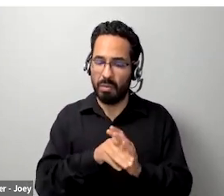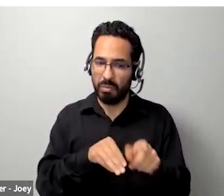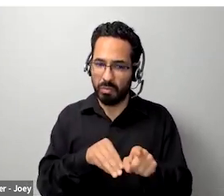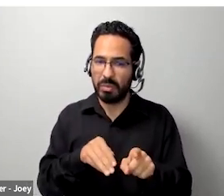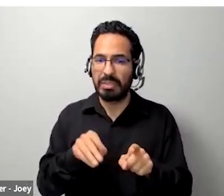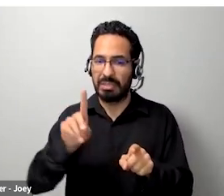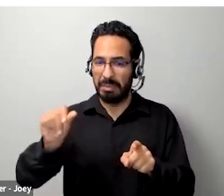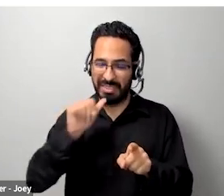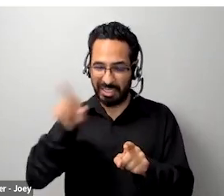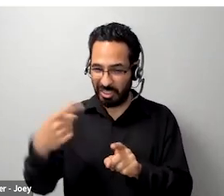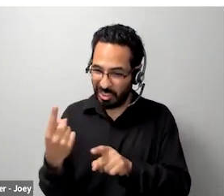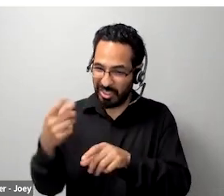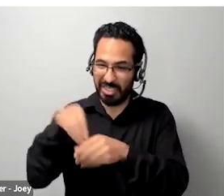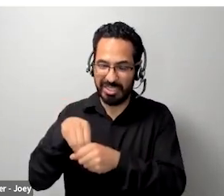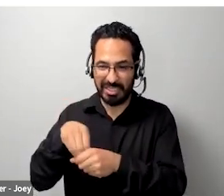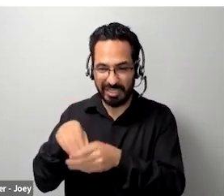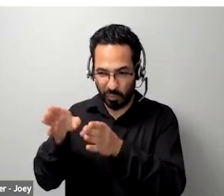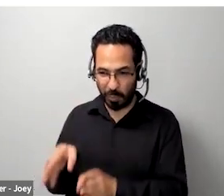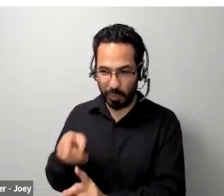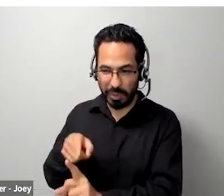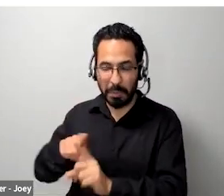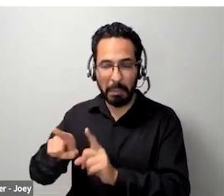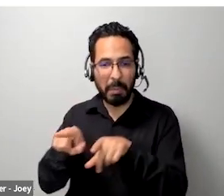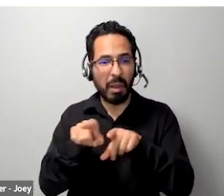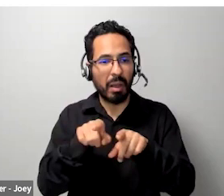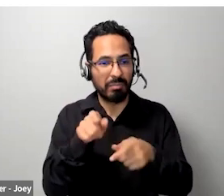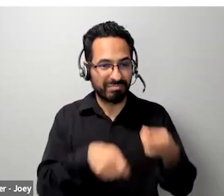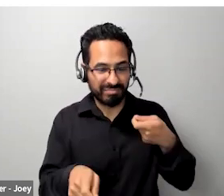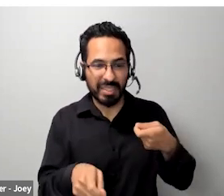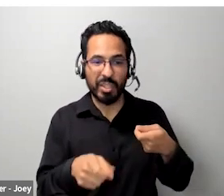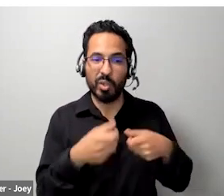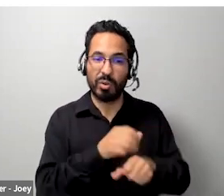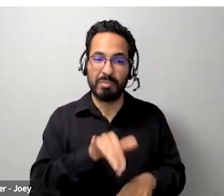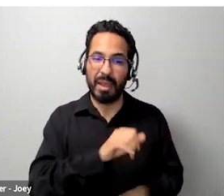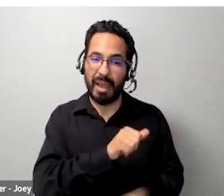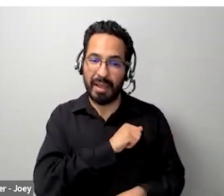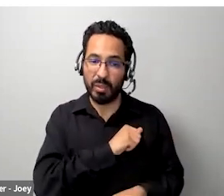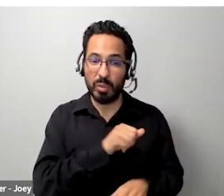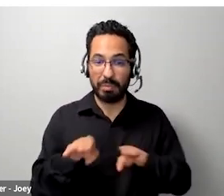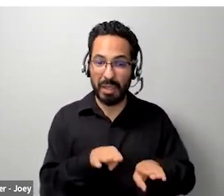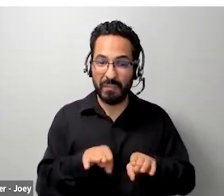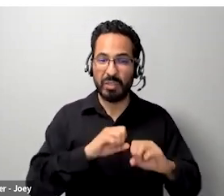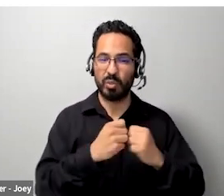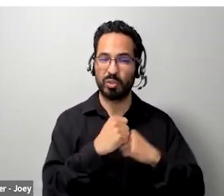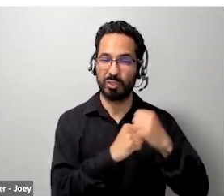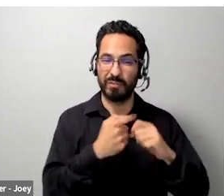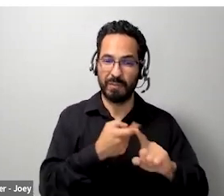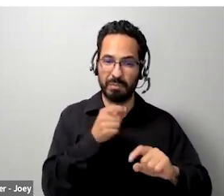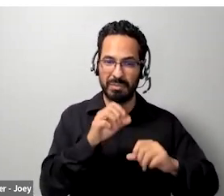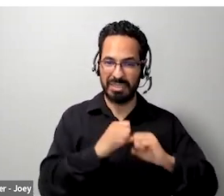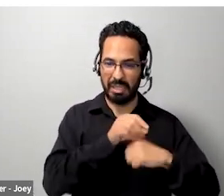that exists solely within an individual, but is instead created by the attitudes, behaviors, and social structures of